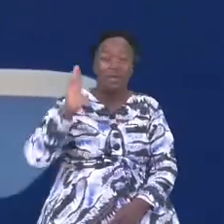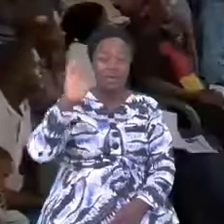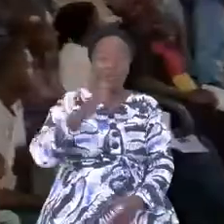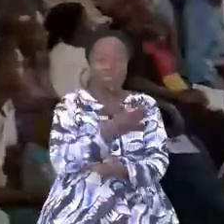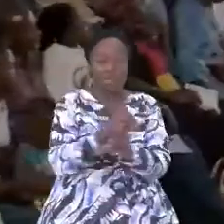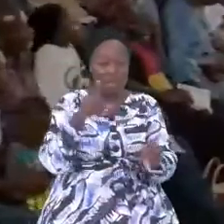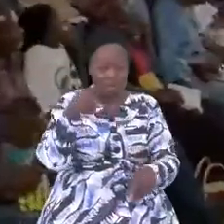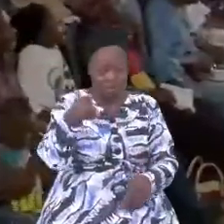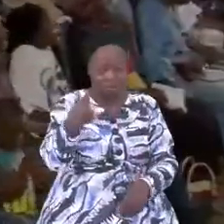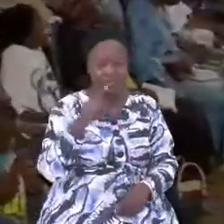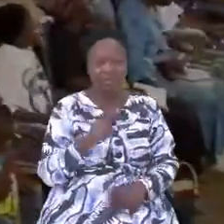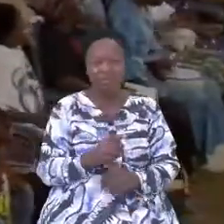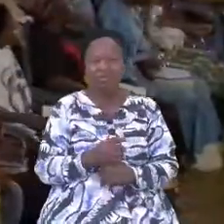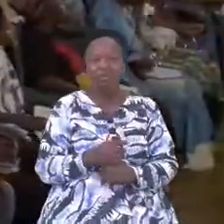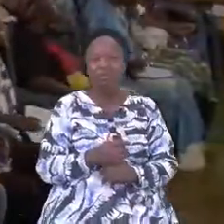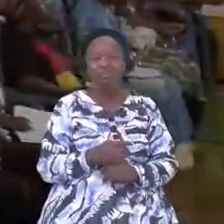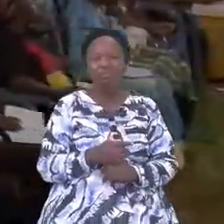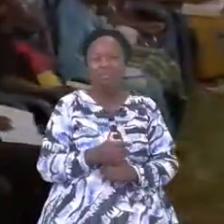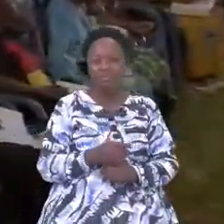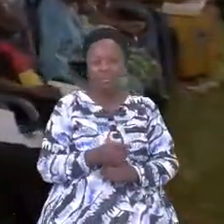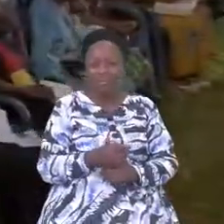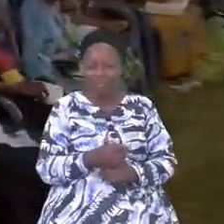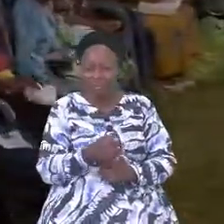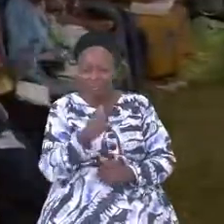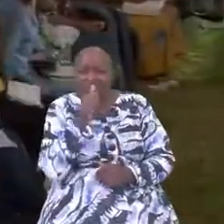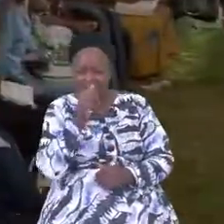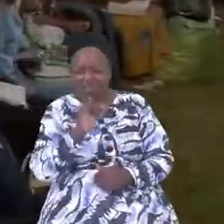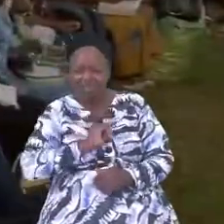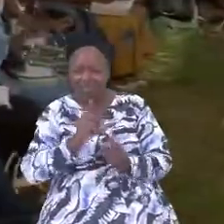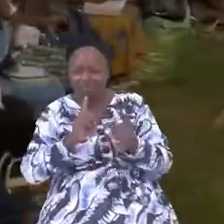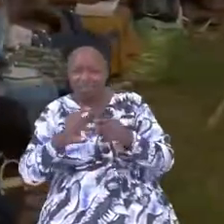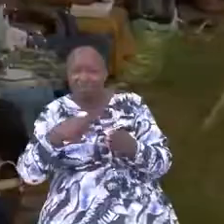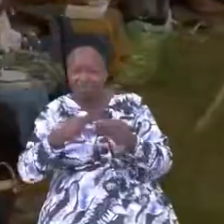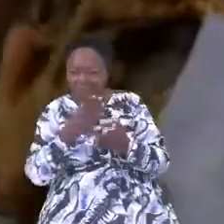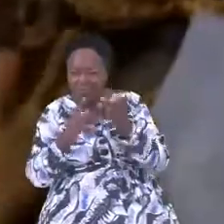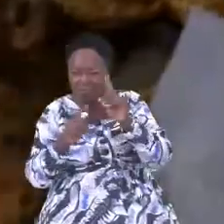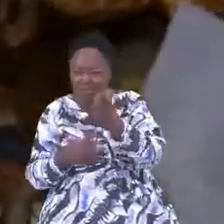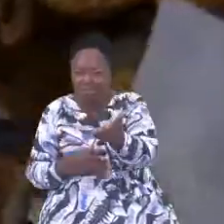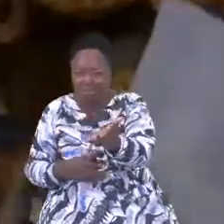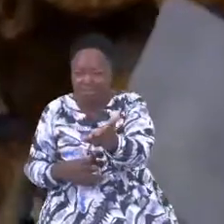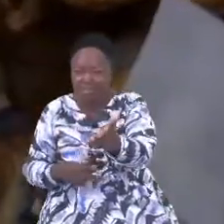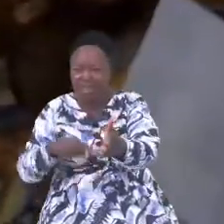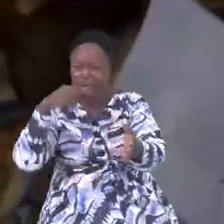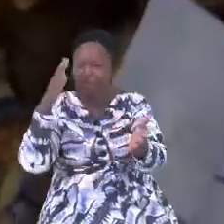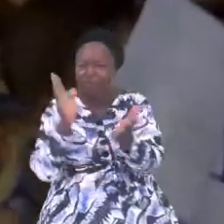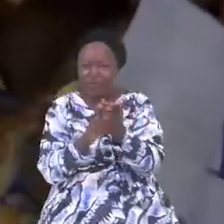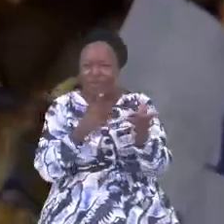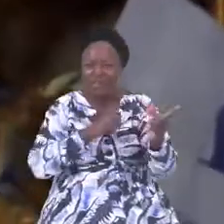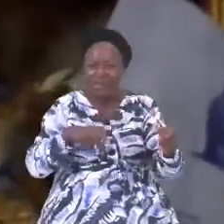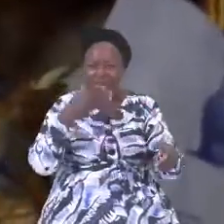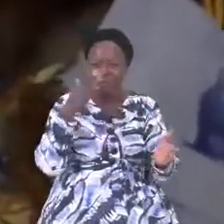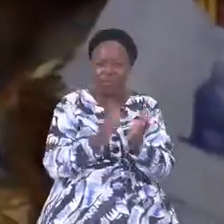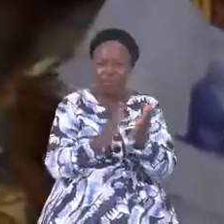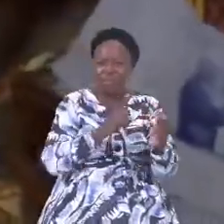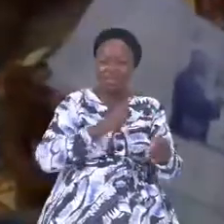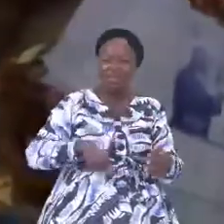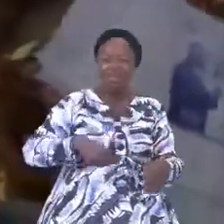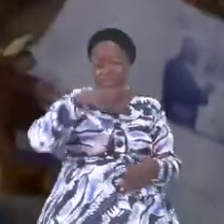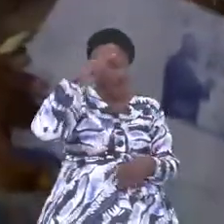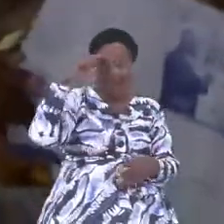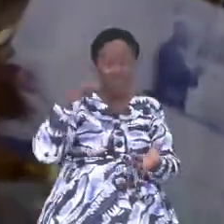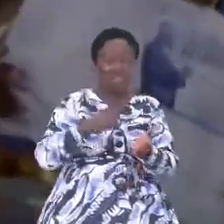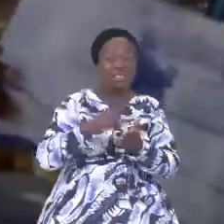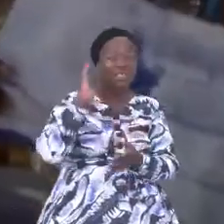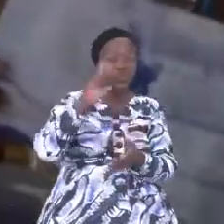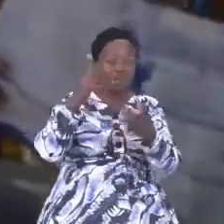you. Am I talking to somebody there today? Praise the Lord. Praise the Lord. It will come.